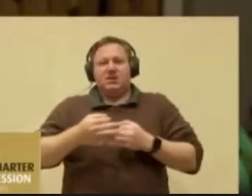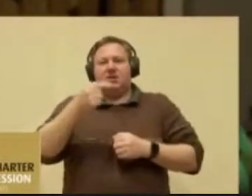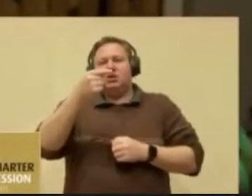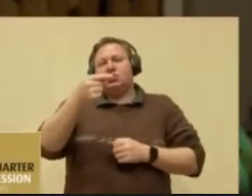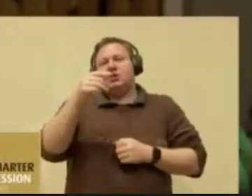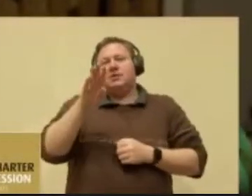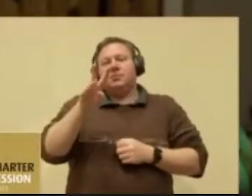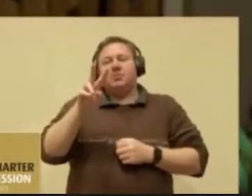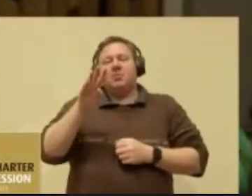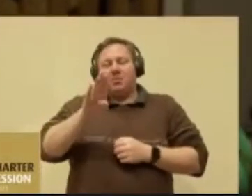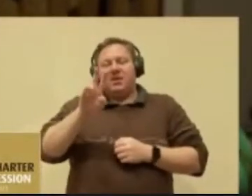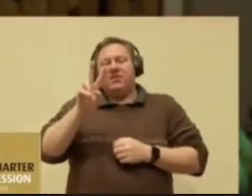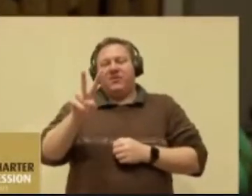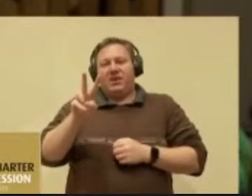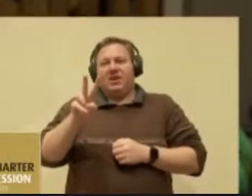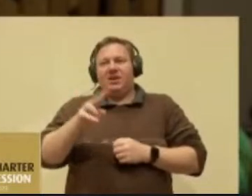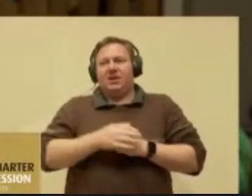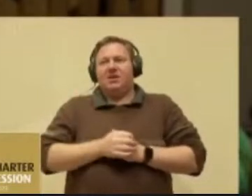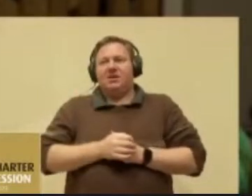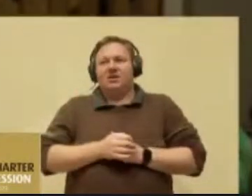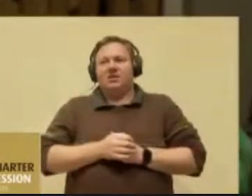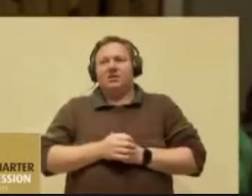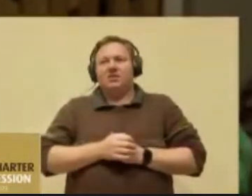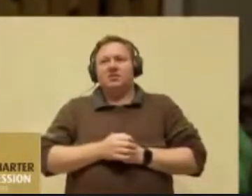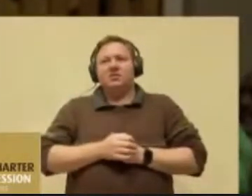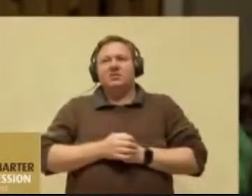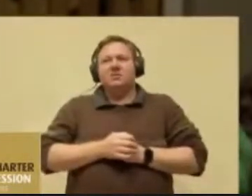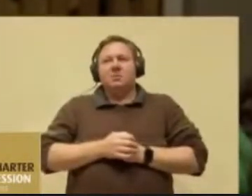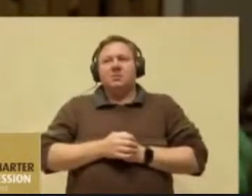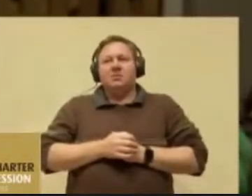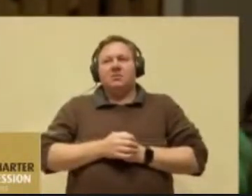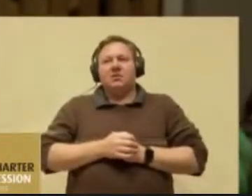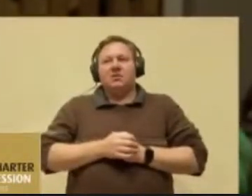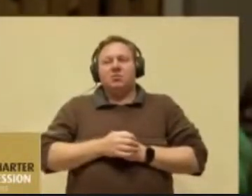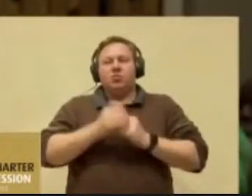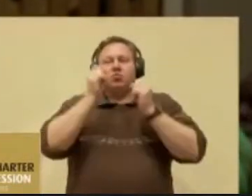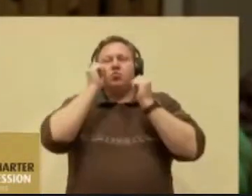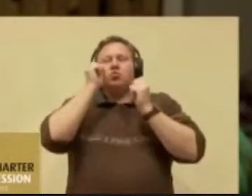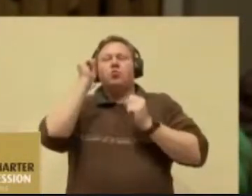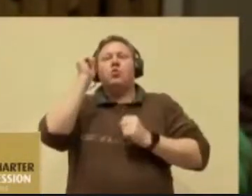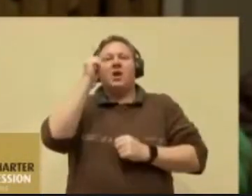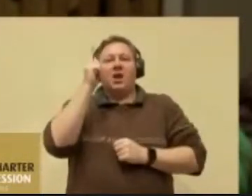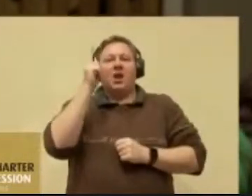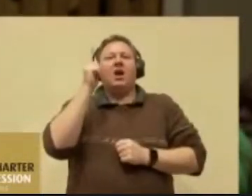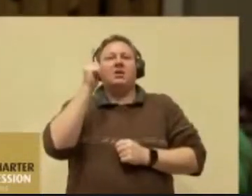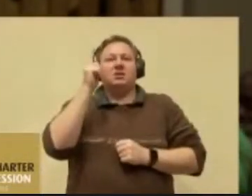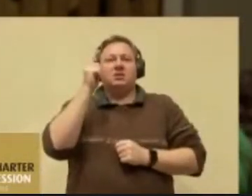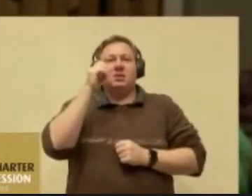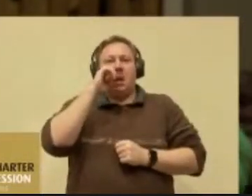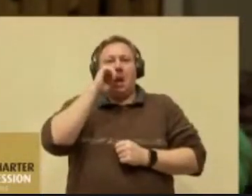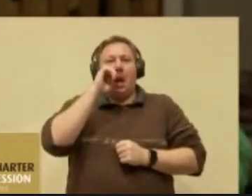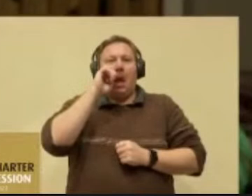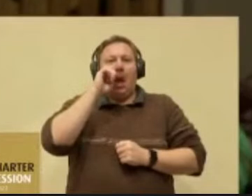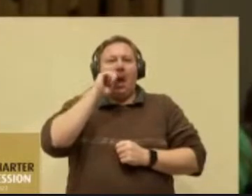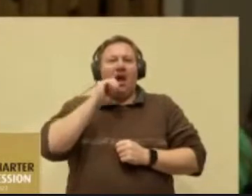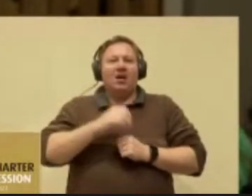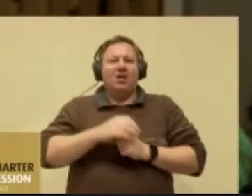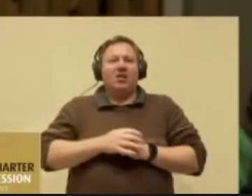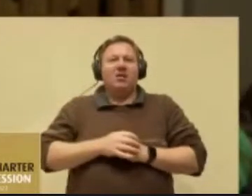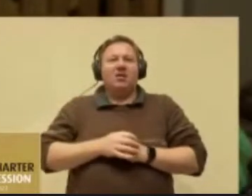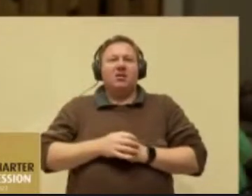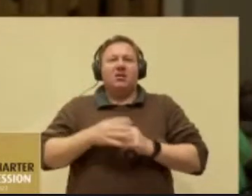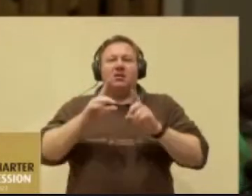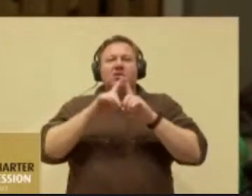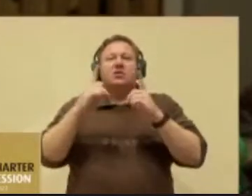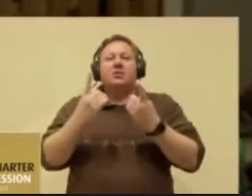violence because what do we have realized is that the department